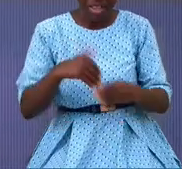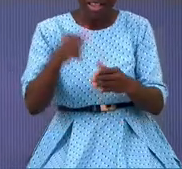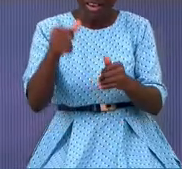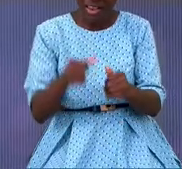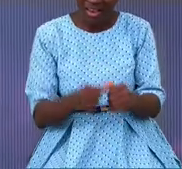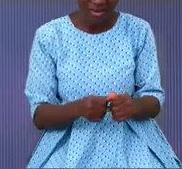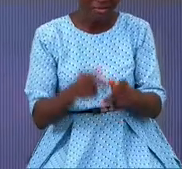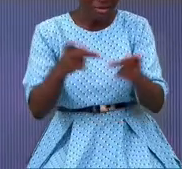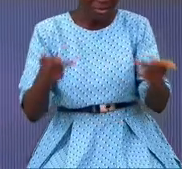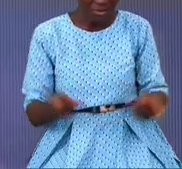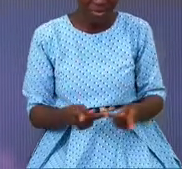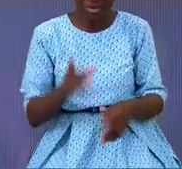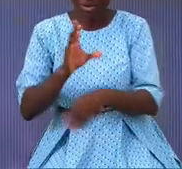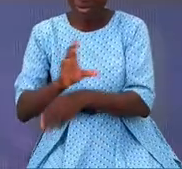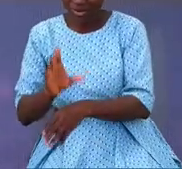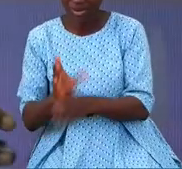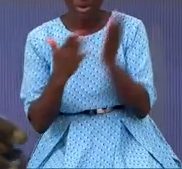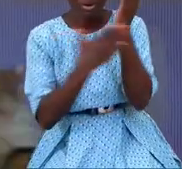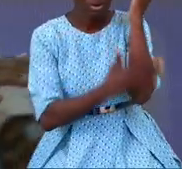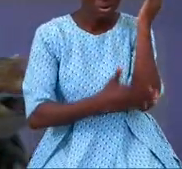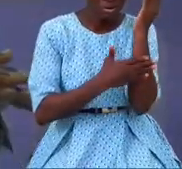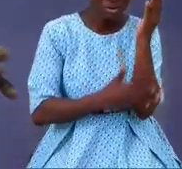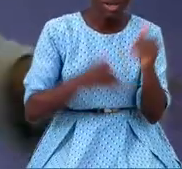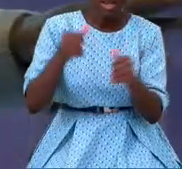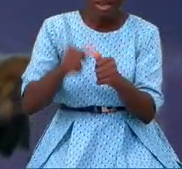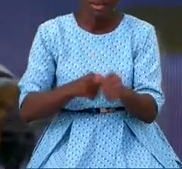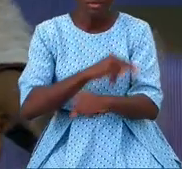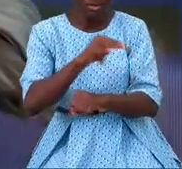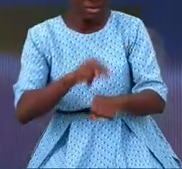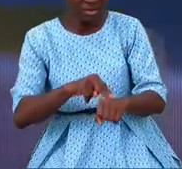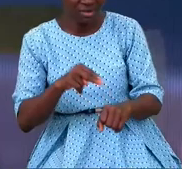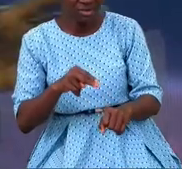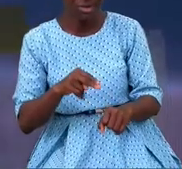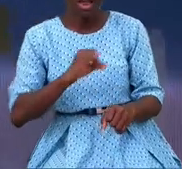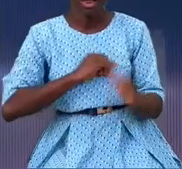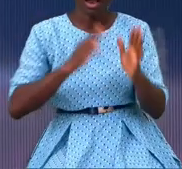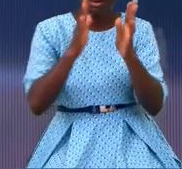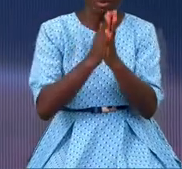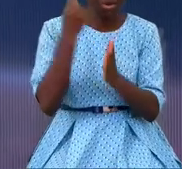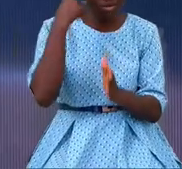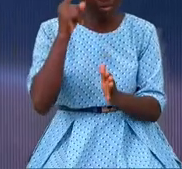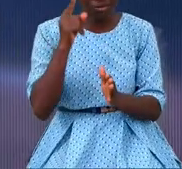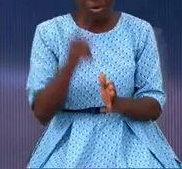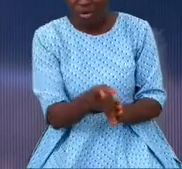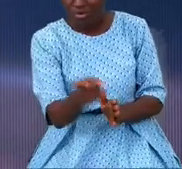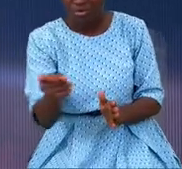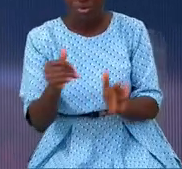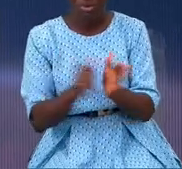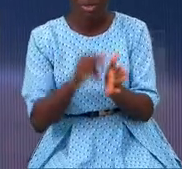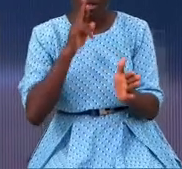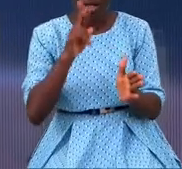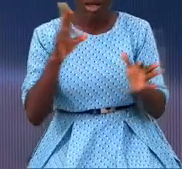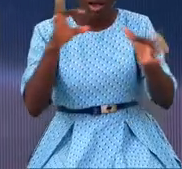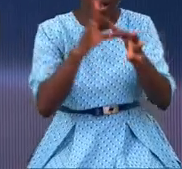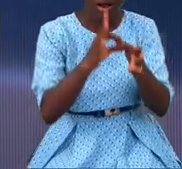linked up over the radio, over the television. Everyone virtually. Lord, I pray,